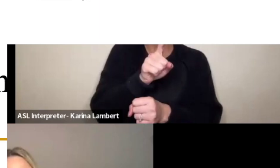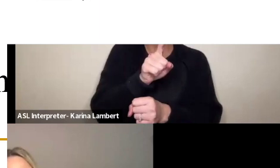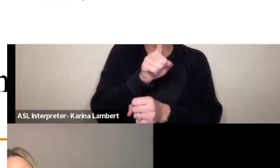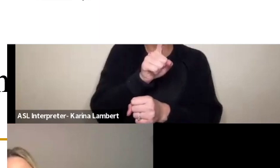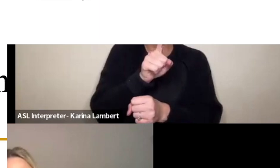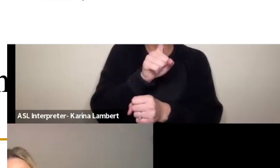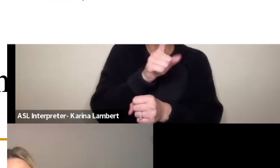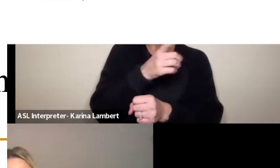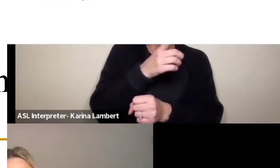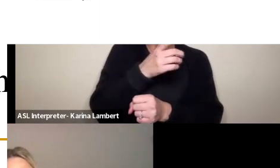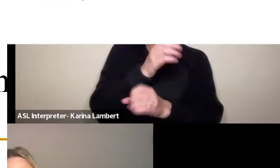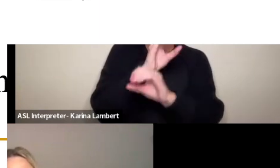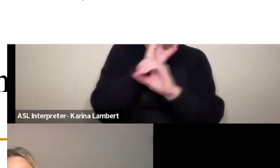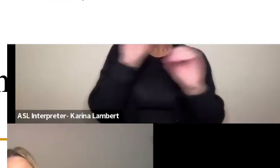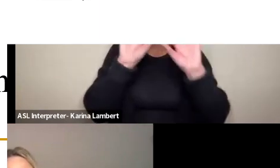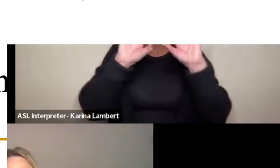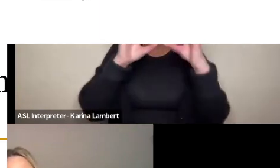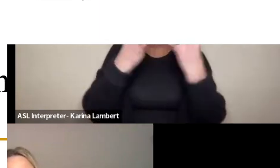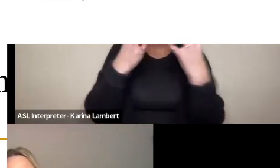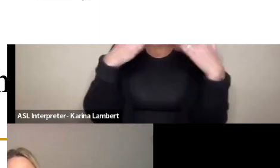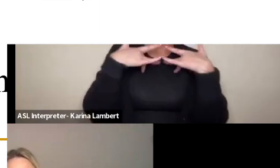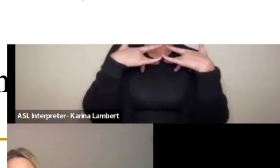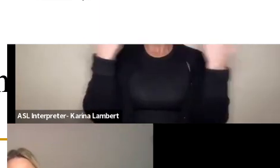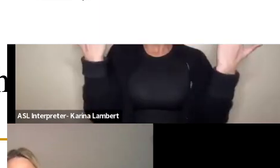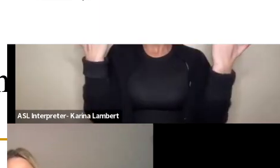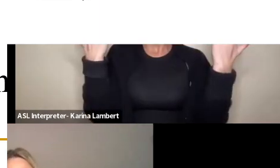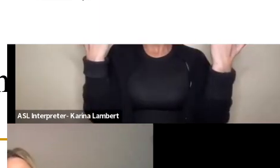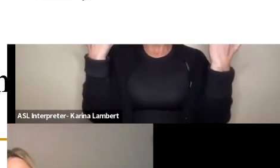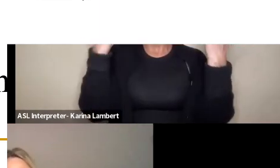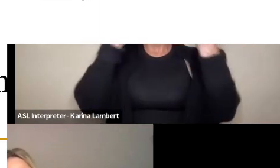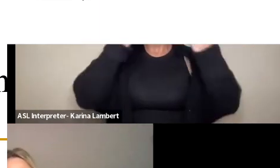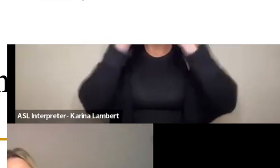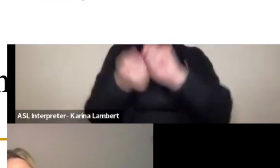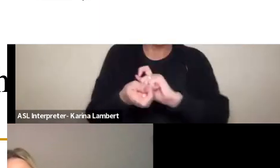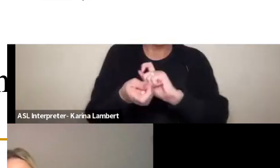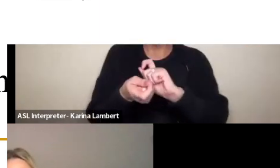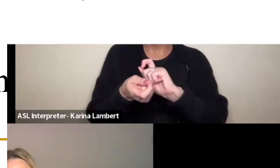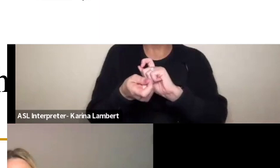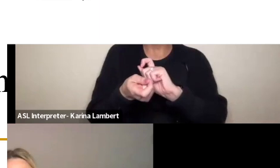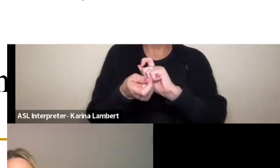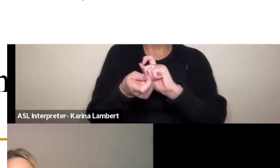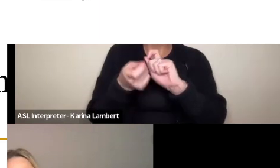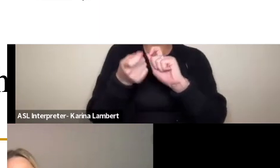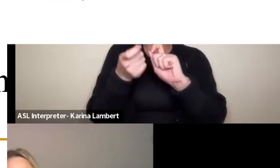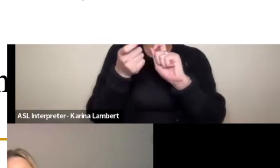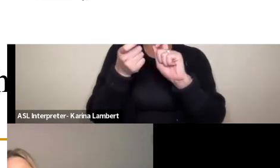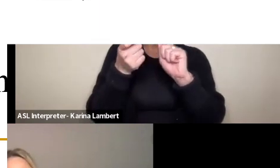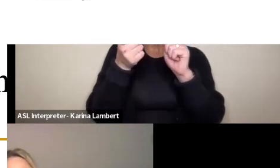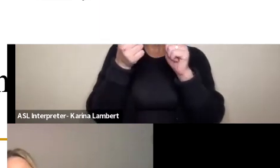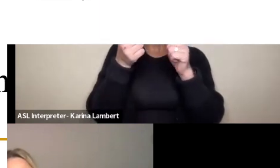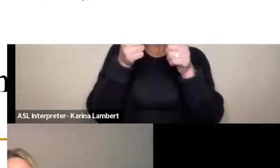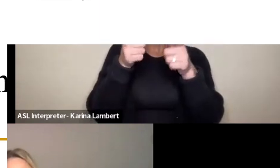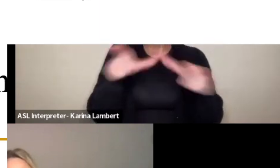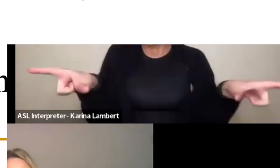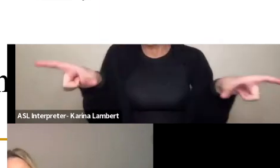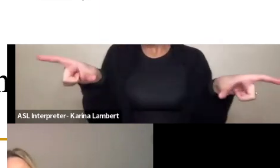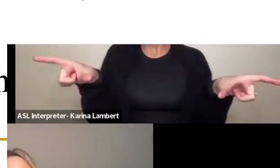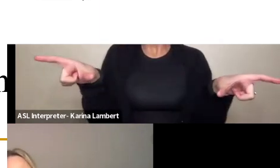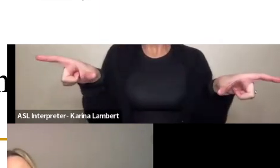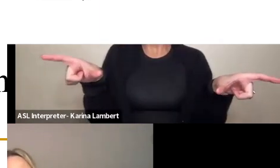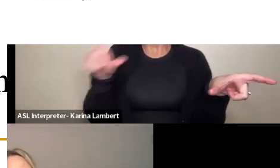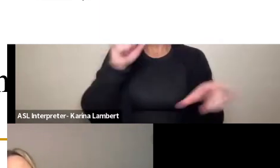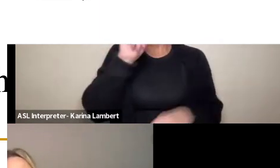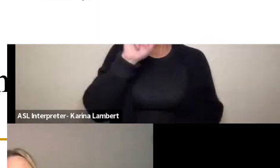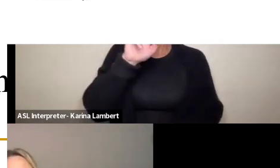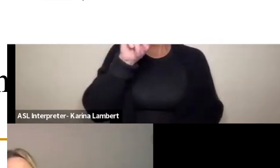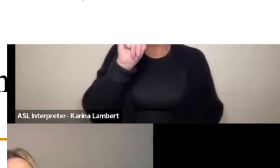family event that changed some of the language in the trust document or